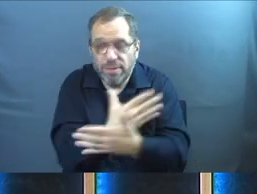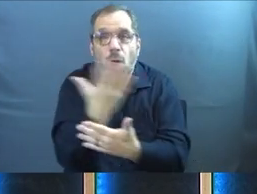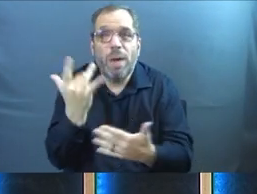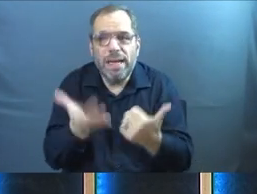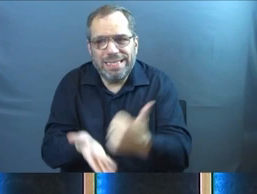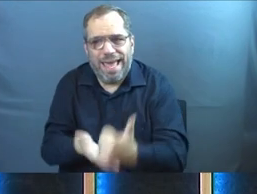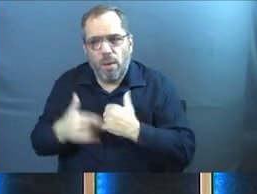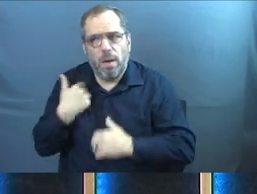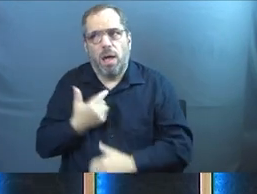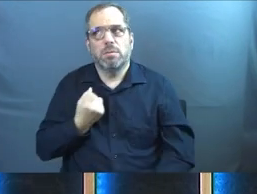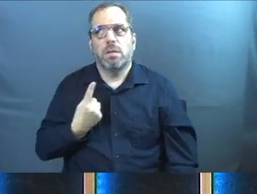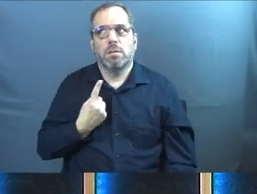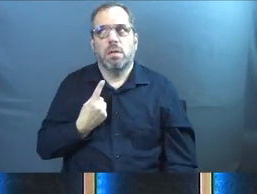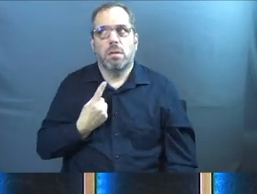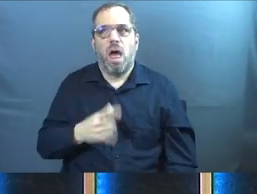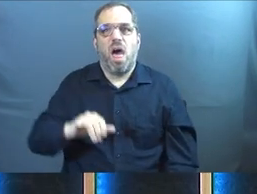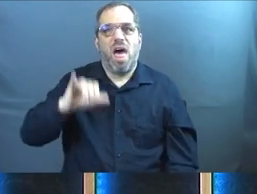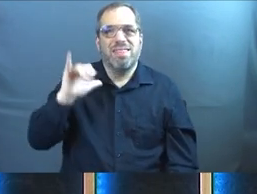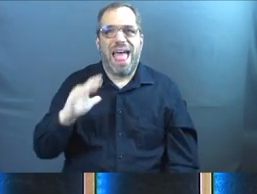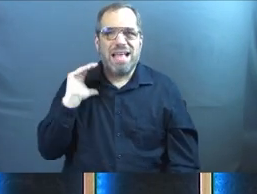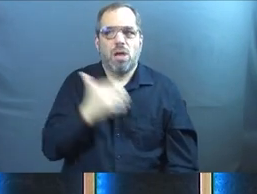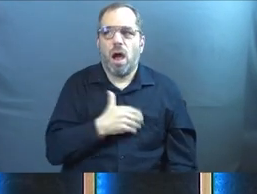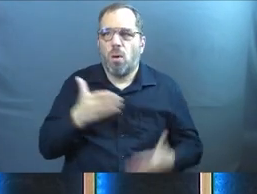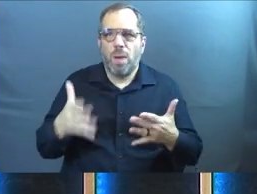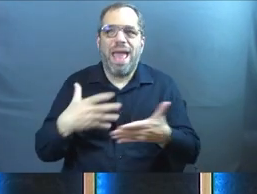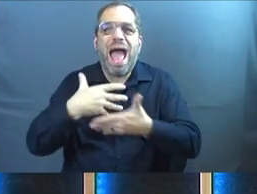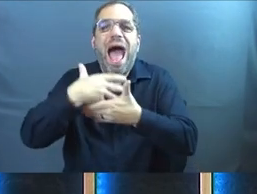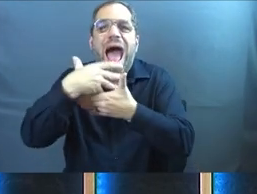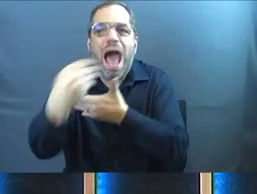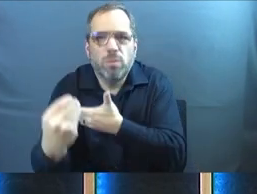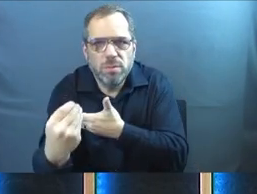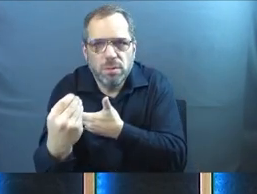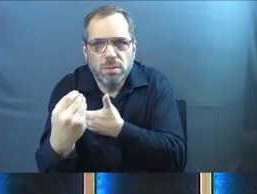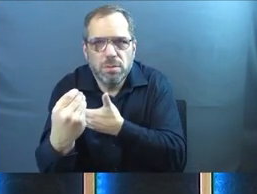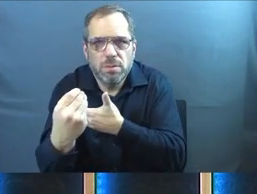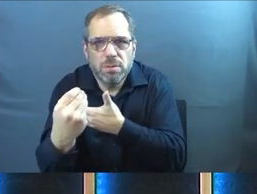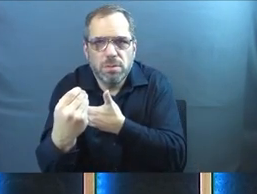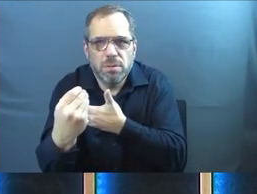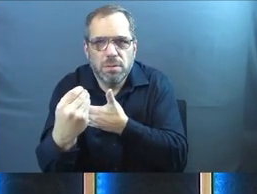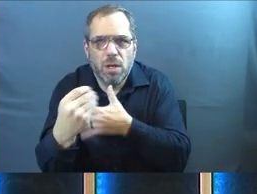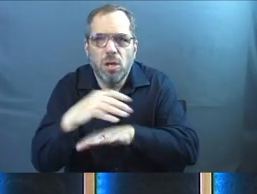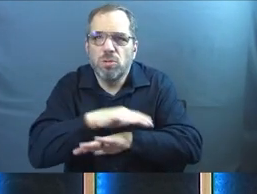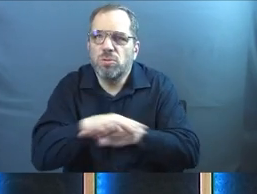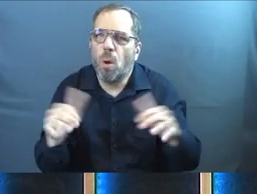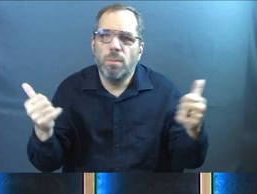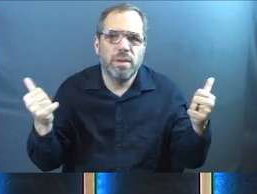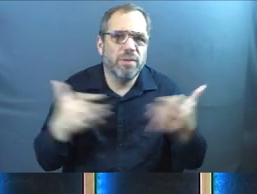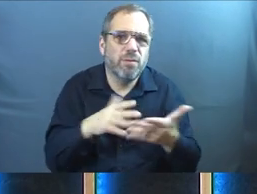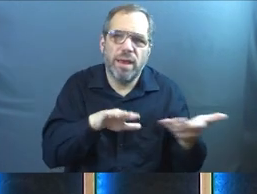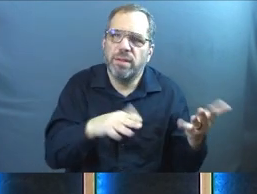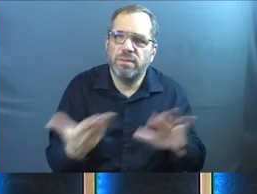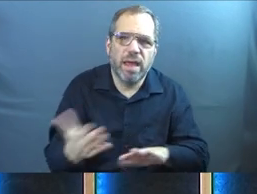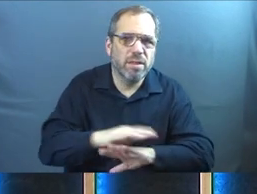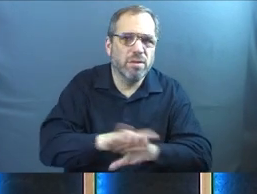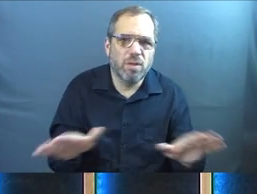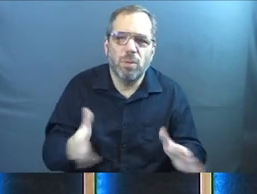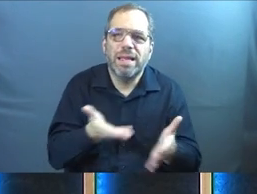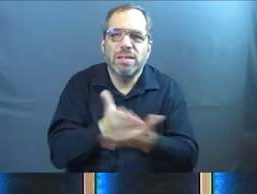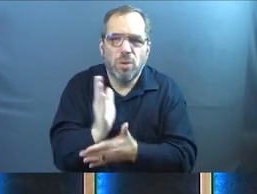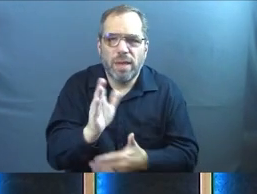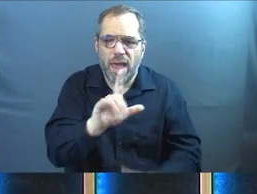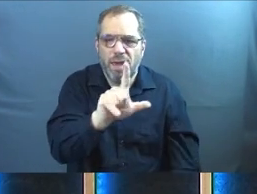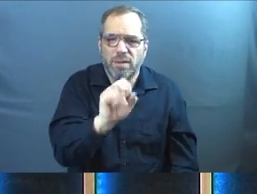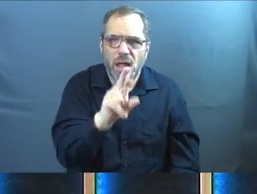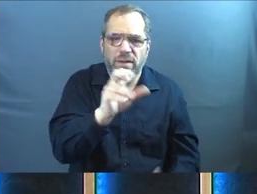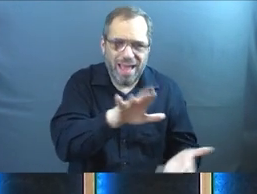us understand that that's our way out. Don't be intimidated by death. It's okay if your